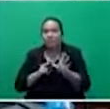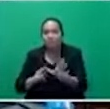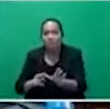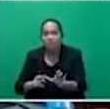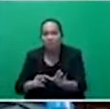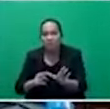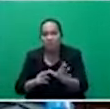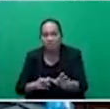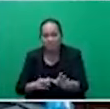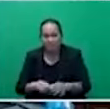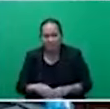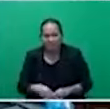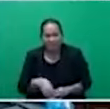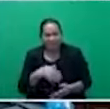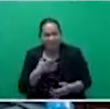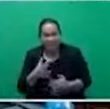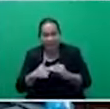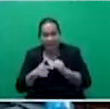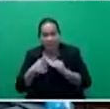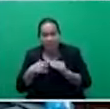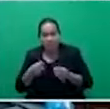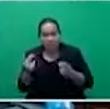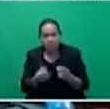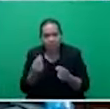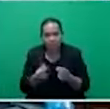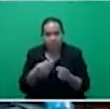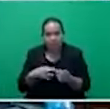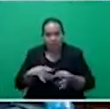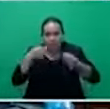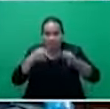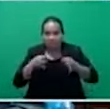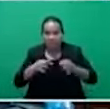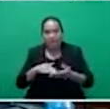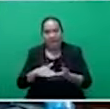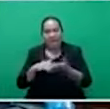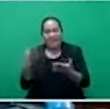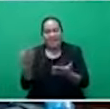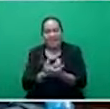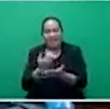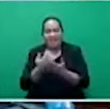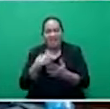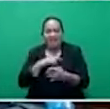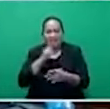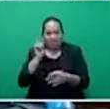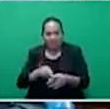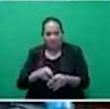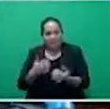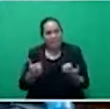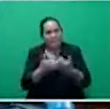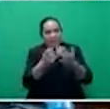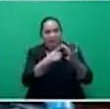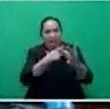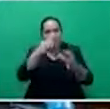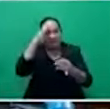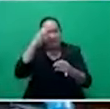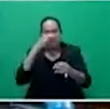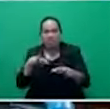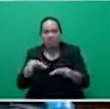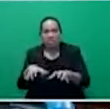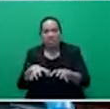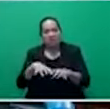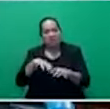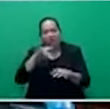That level of agility was precisely what saved us from going down the path of many other countries, sir. We